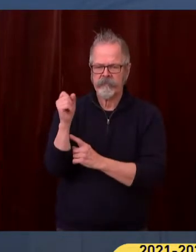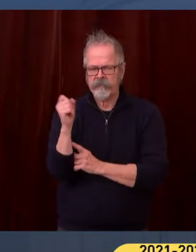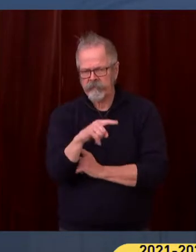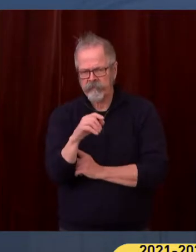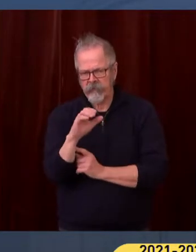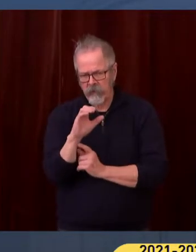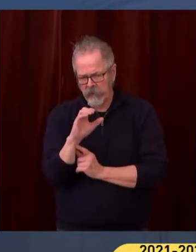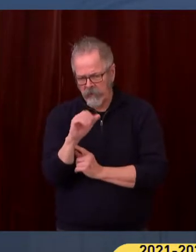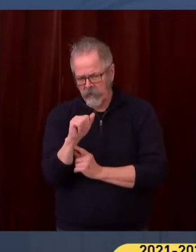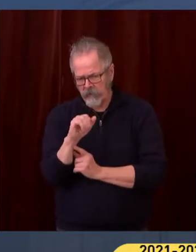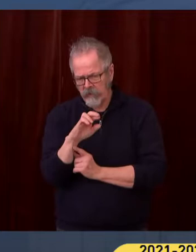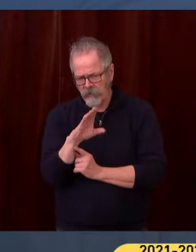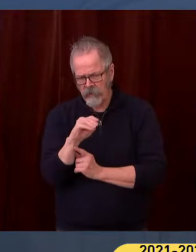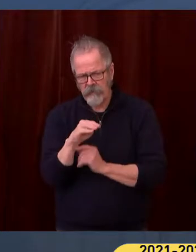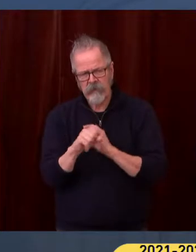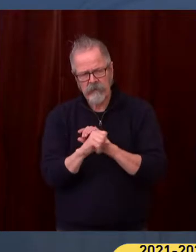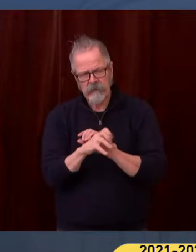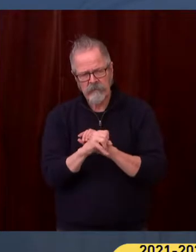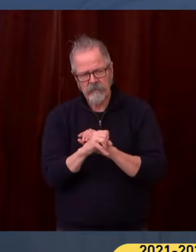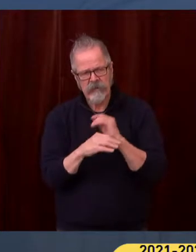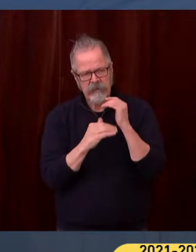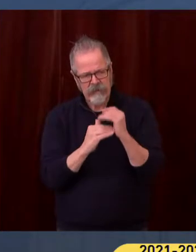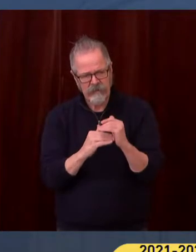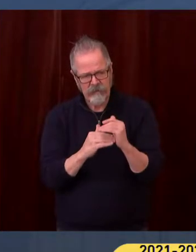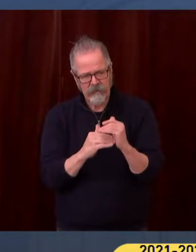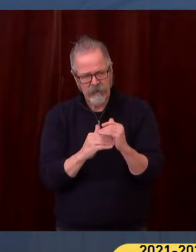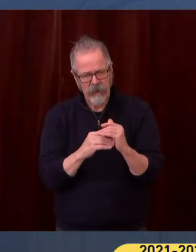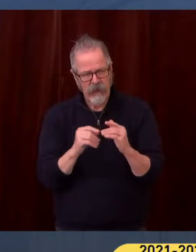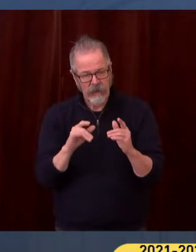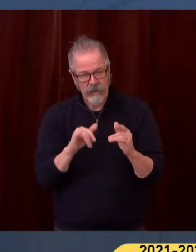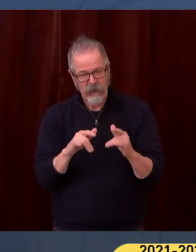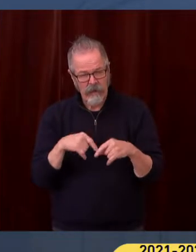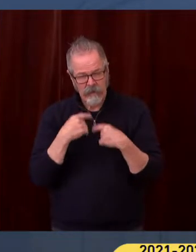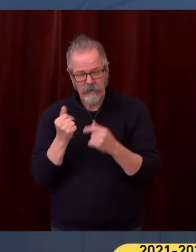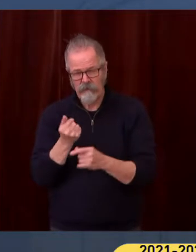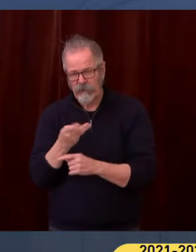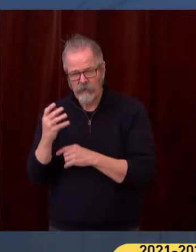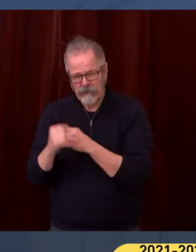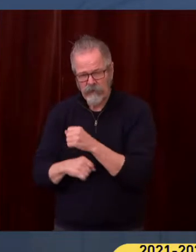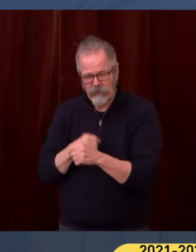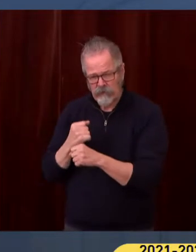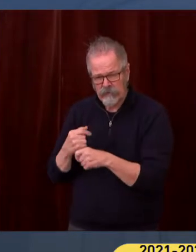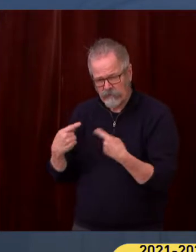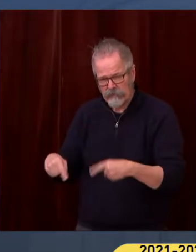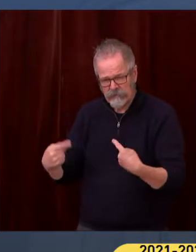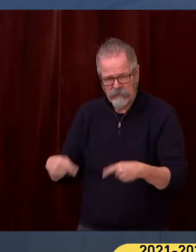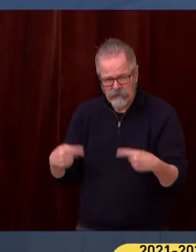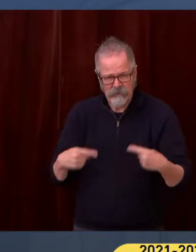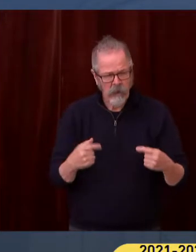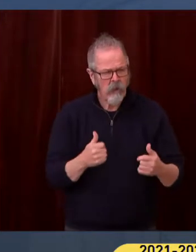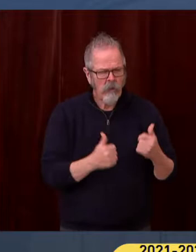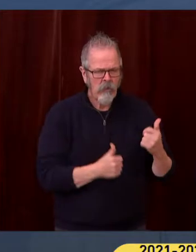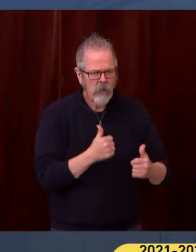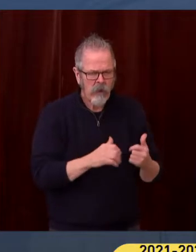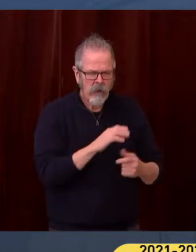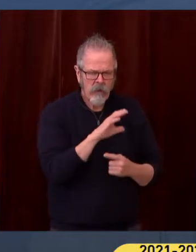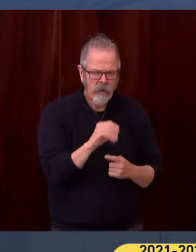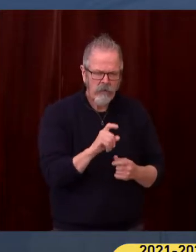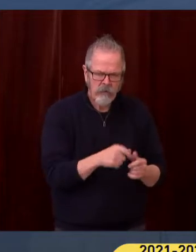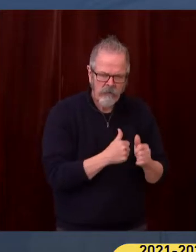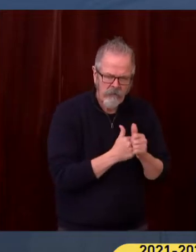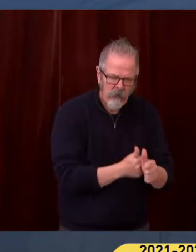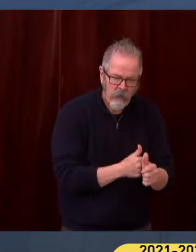sizes. Do you have a list yet of the companies that would be on those caps?